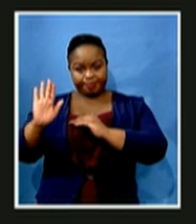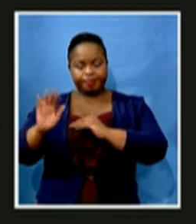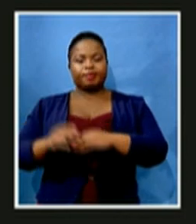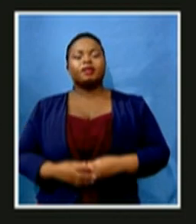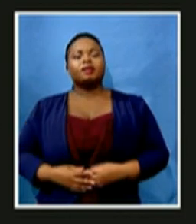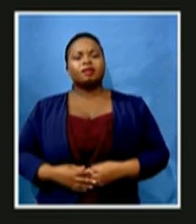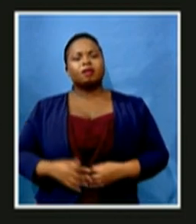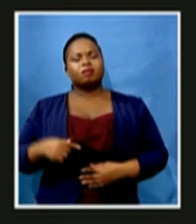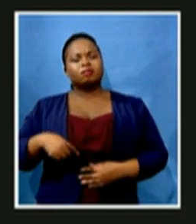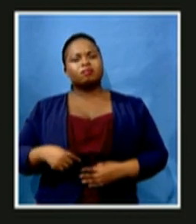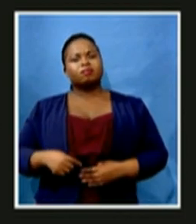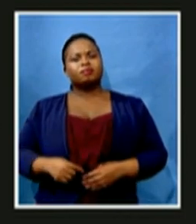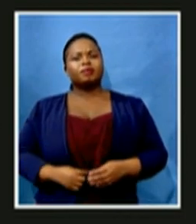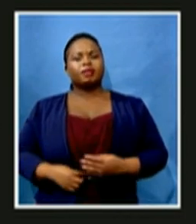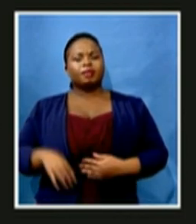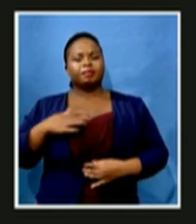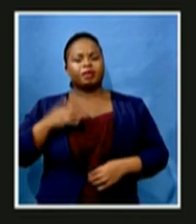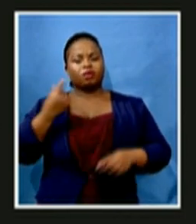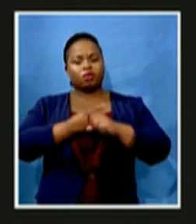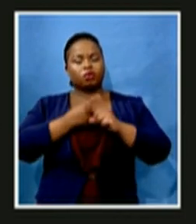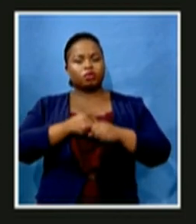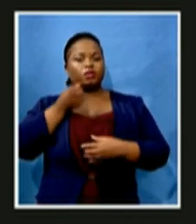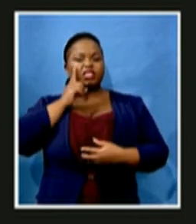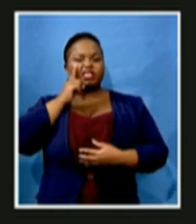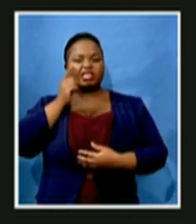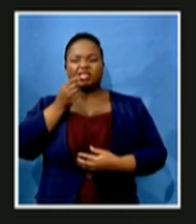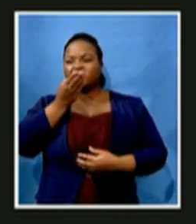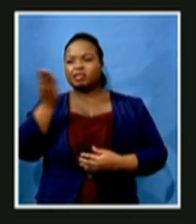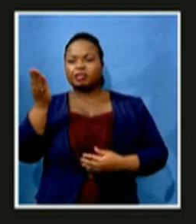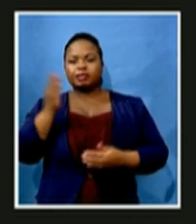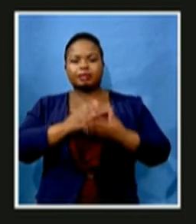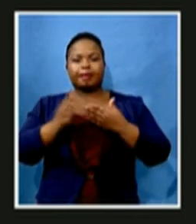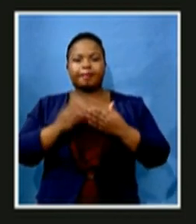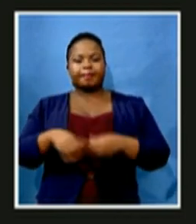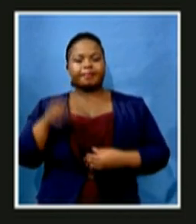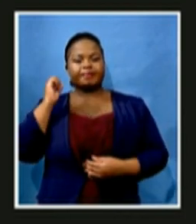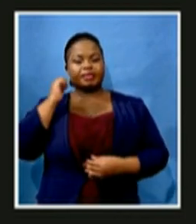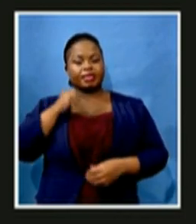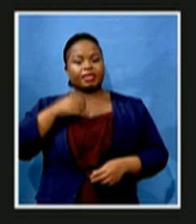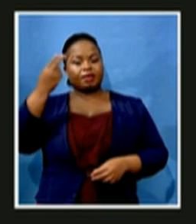graphs published yesterday, it looks like you're saying by